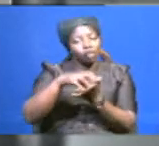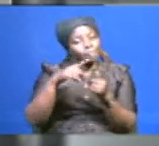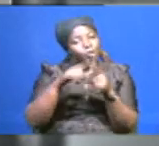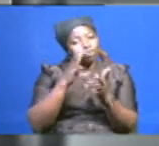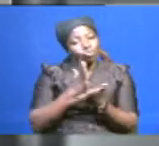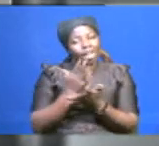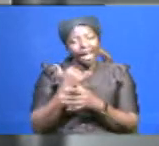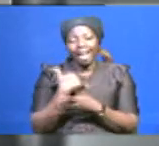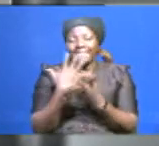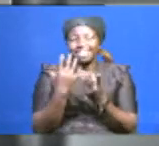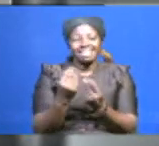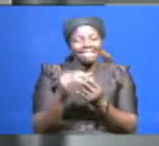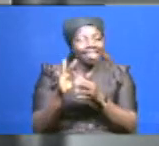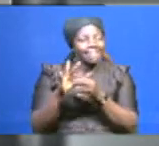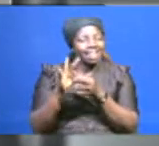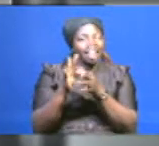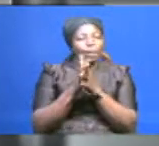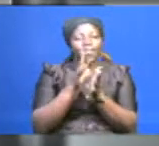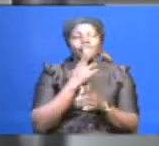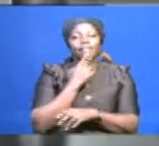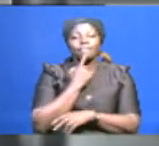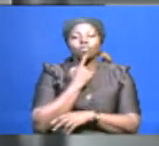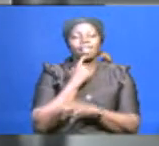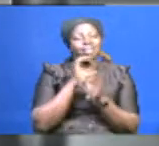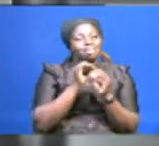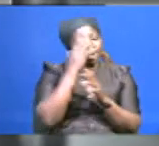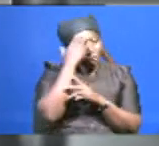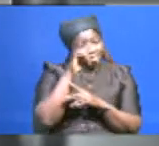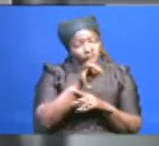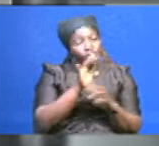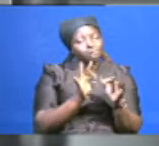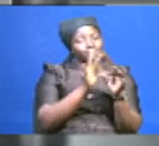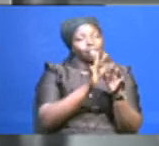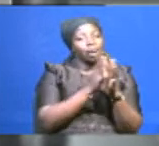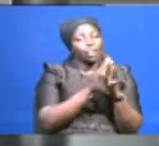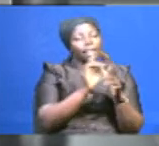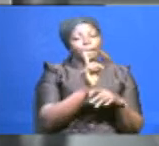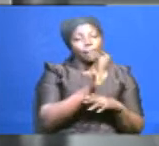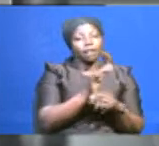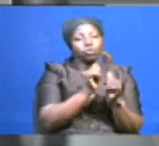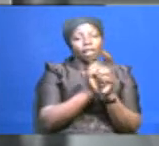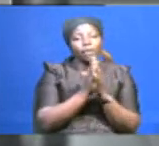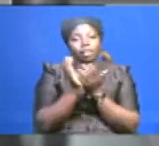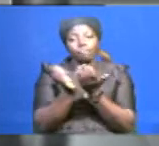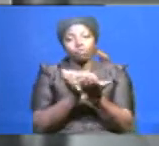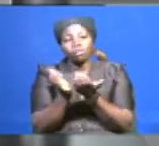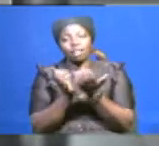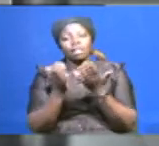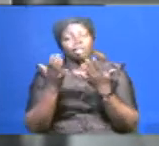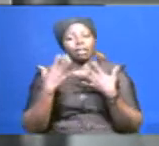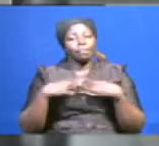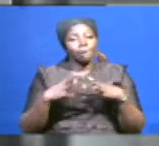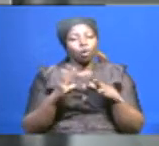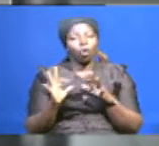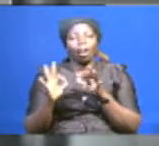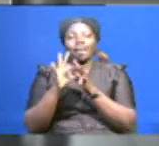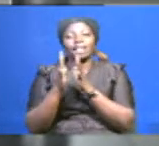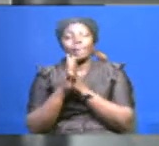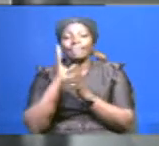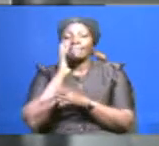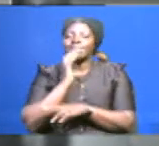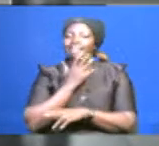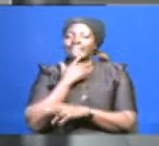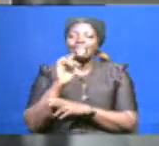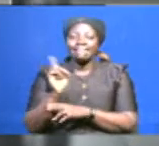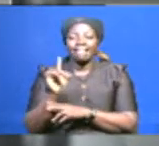relationship with Moi due to his links with ministers and businessmen close to Kenyatta. Mamunga was reappointed to the